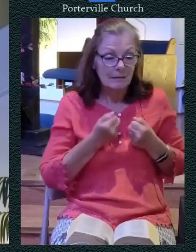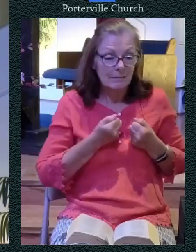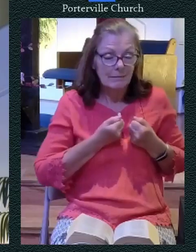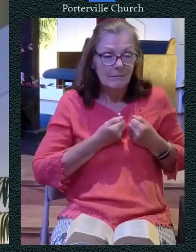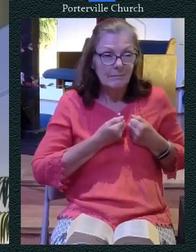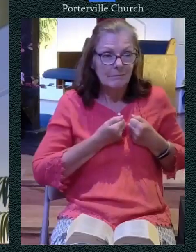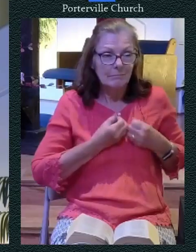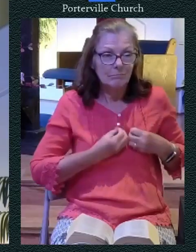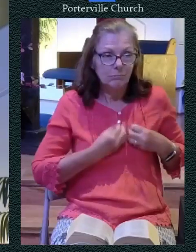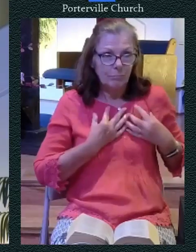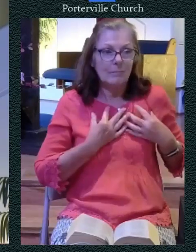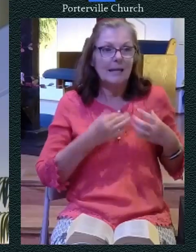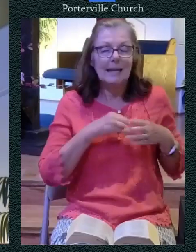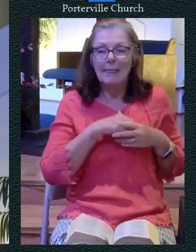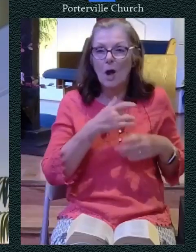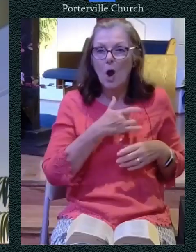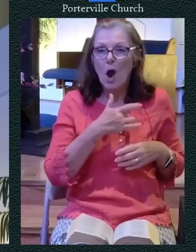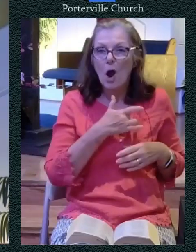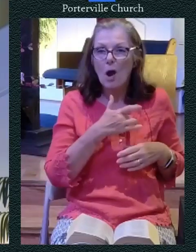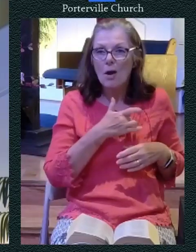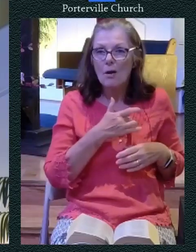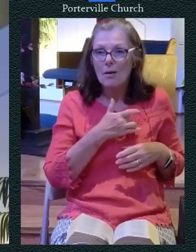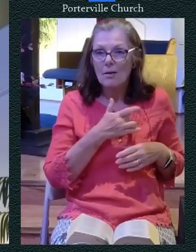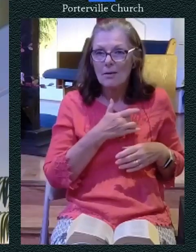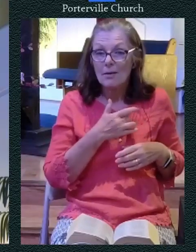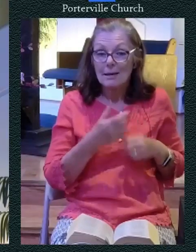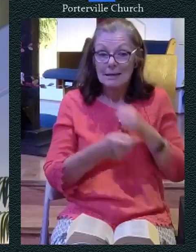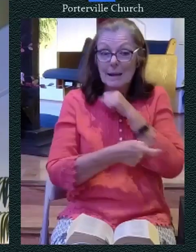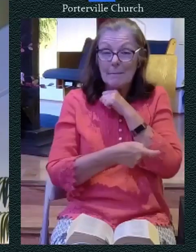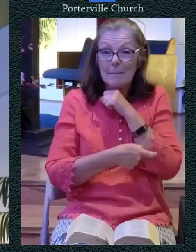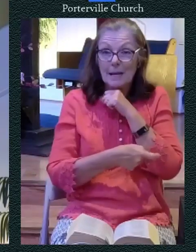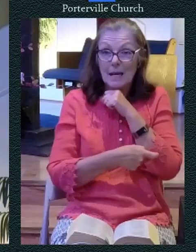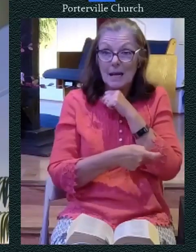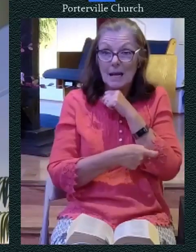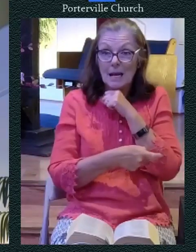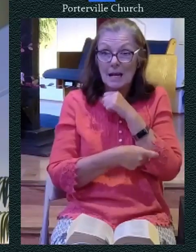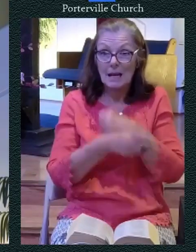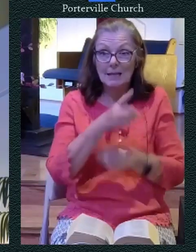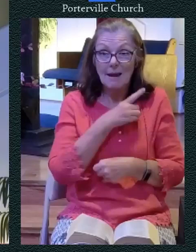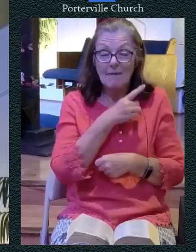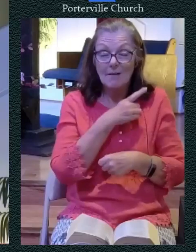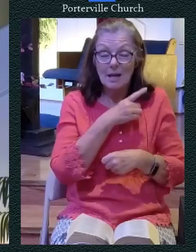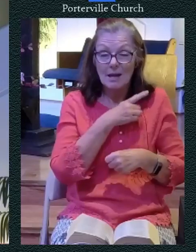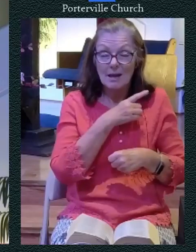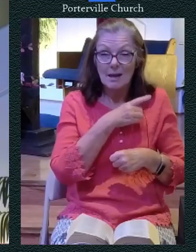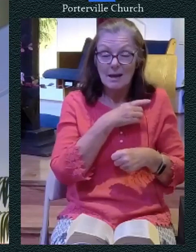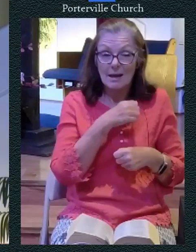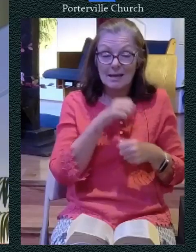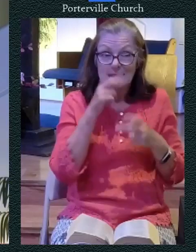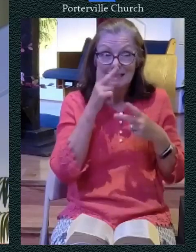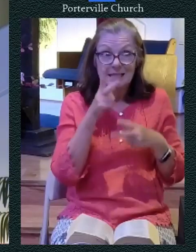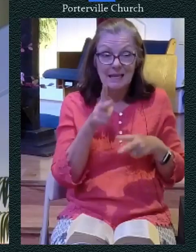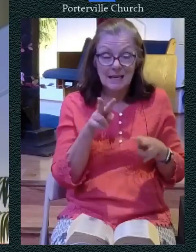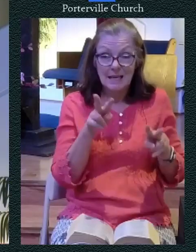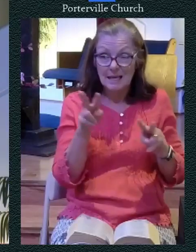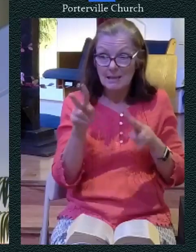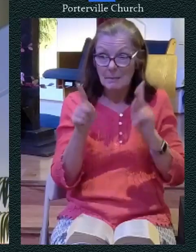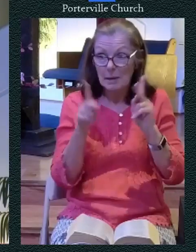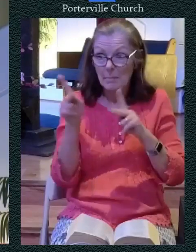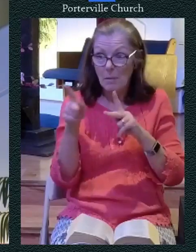a real temptation. The pattern that he sees in the life of the wicked,